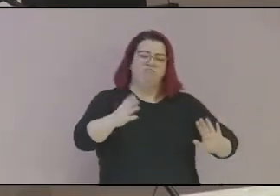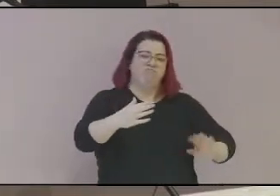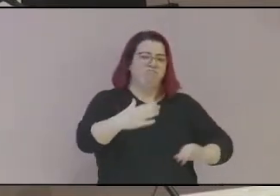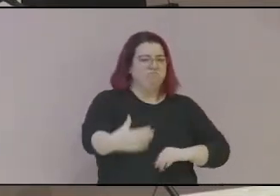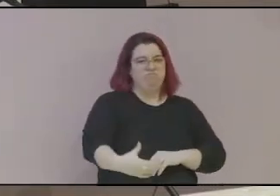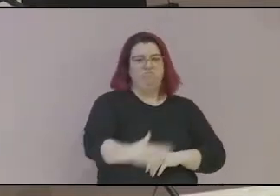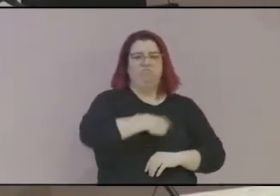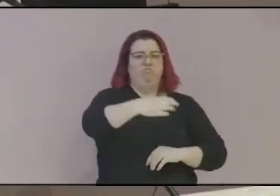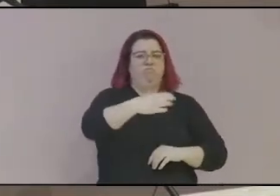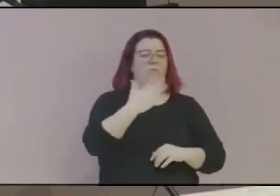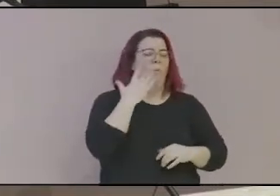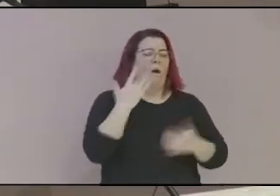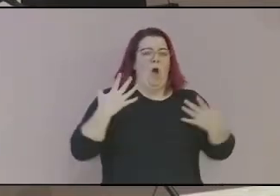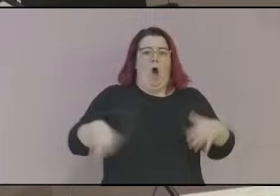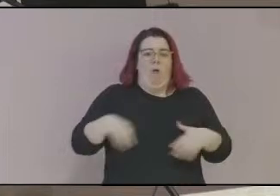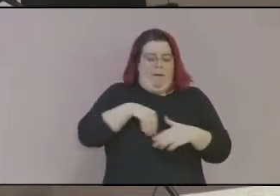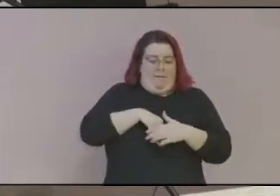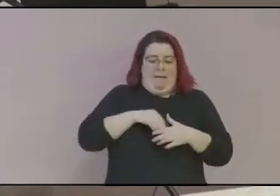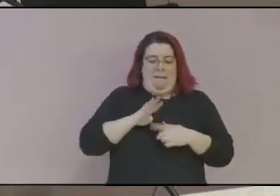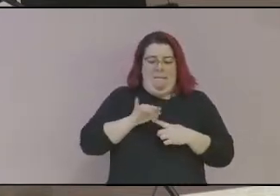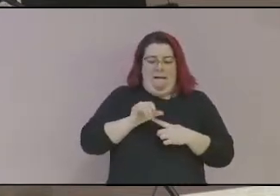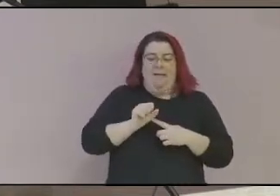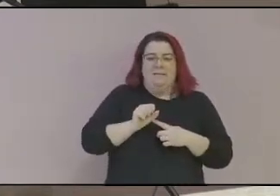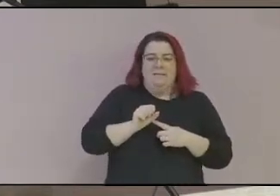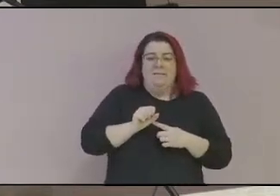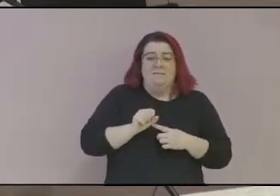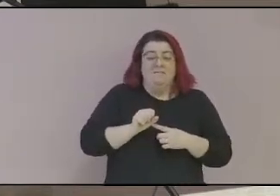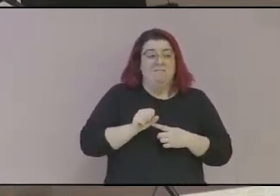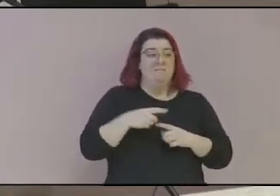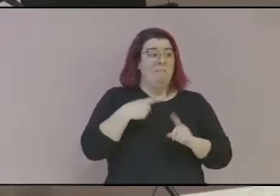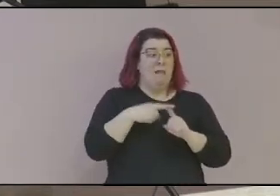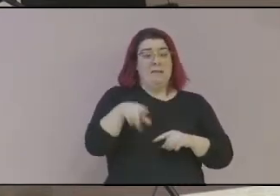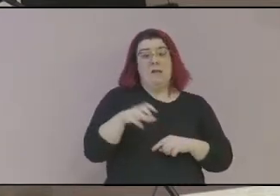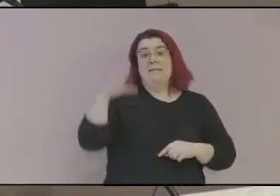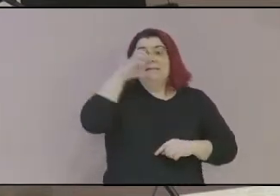biases, as well as presumptions about, indeed, quality of life.